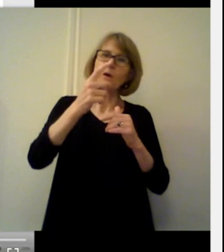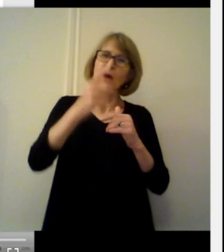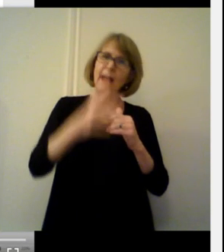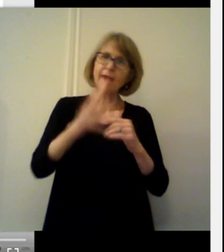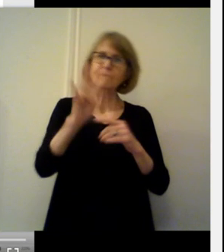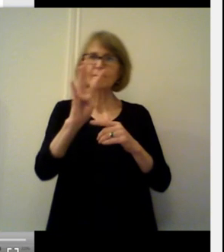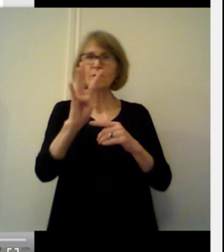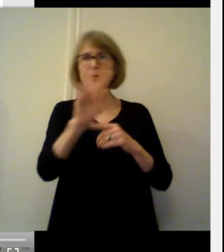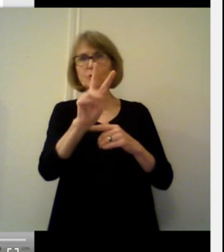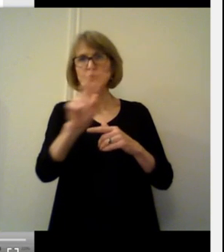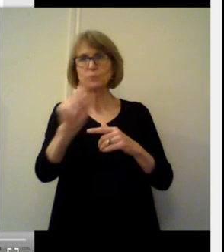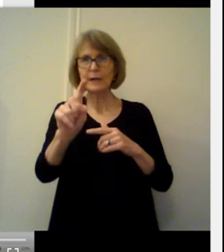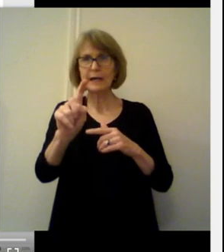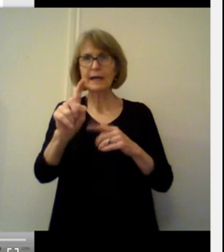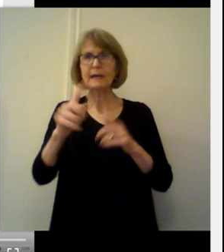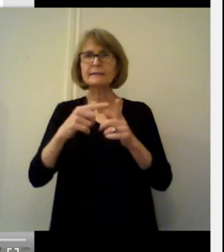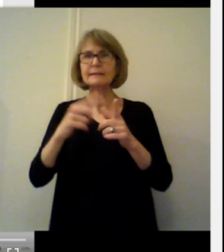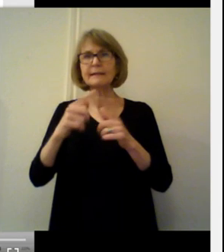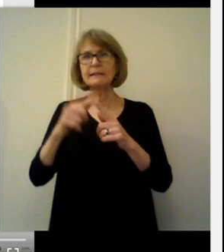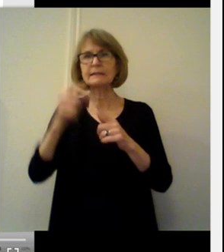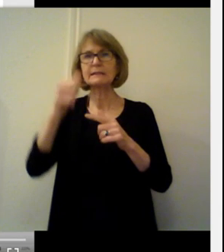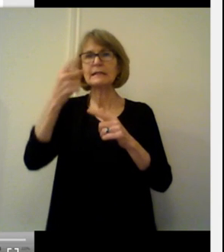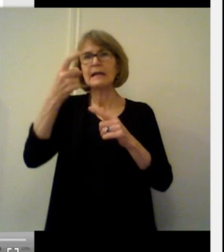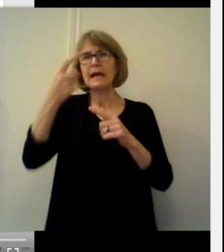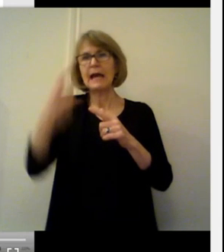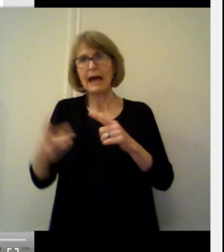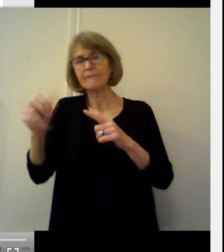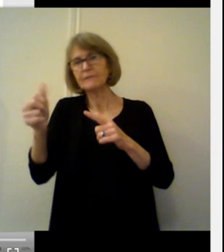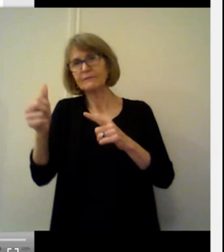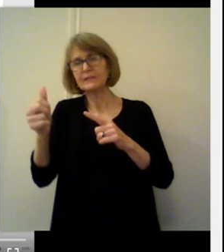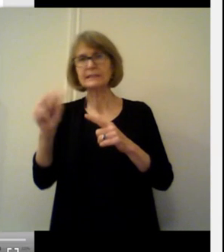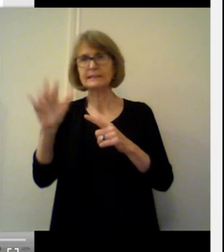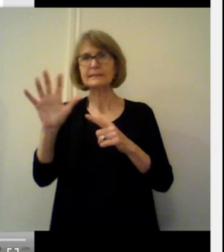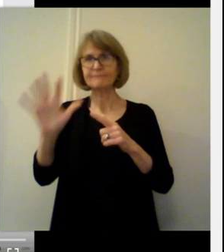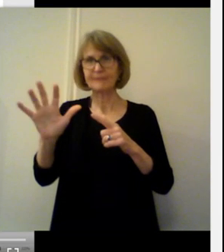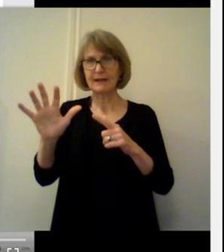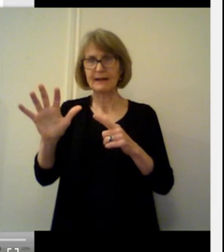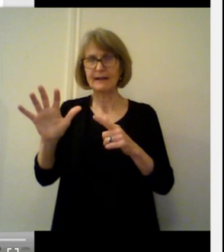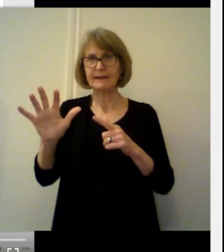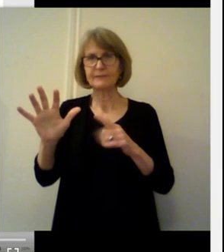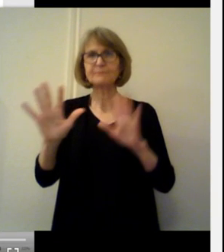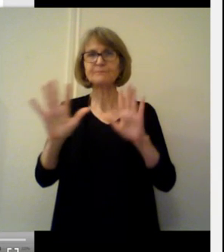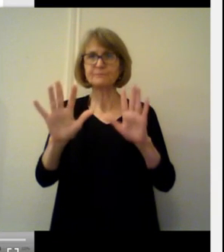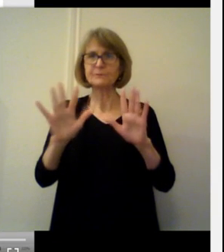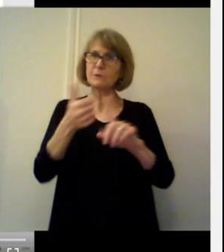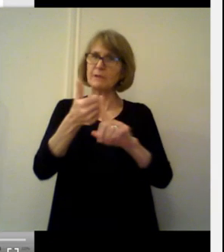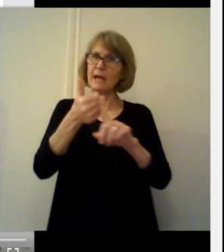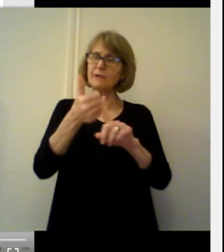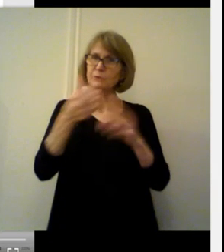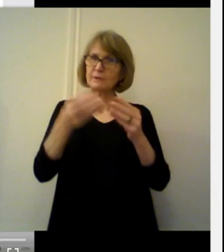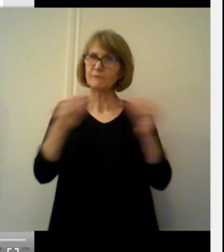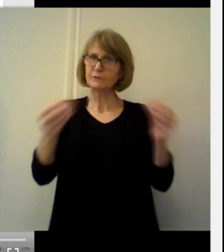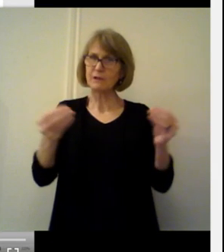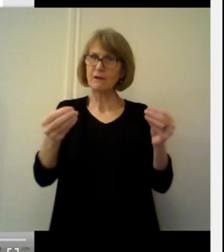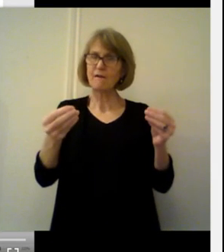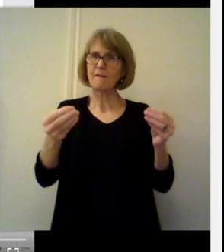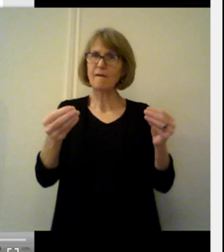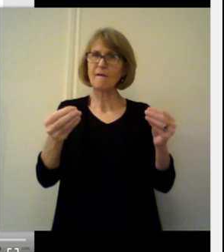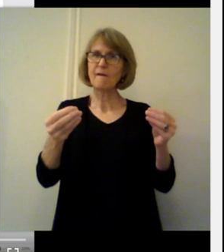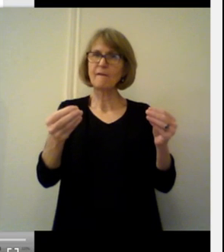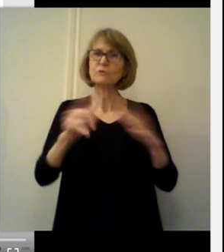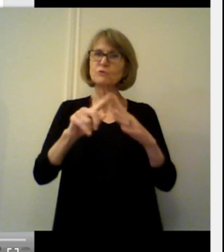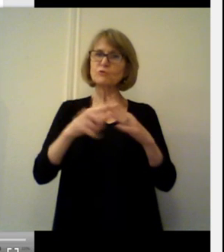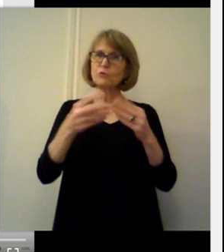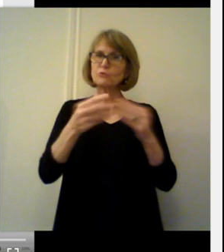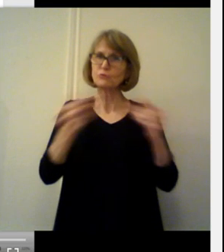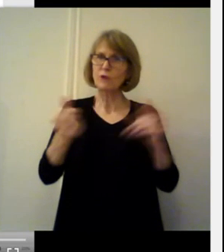And then what's half of 10? 5. All right, now you solve this equation on your own. You're going to start solving these equations on your